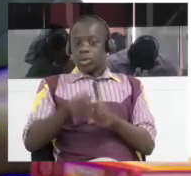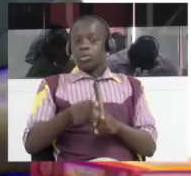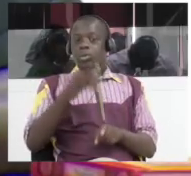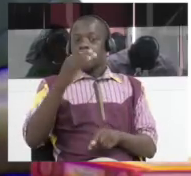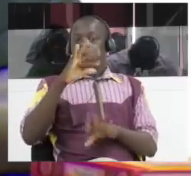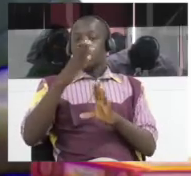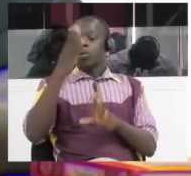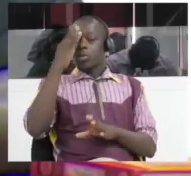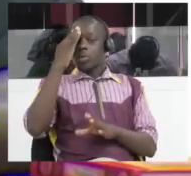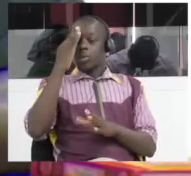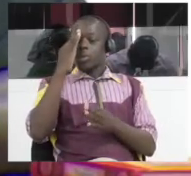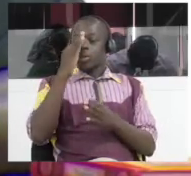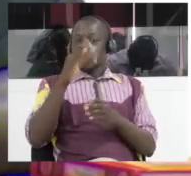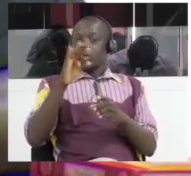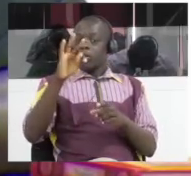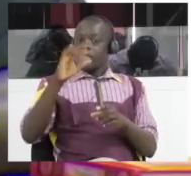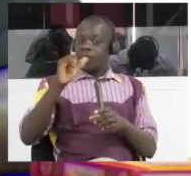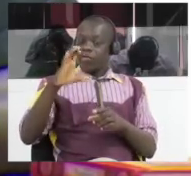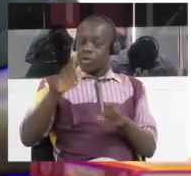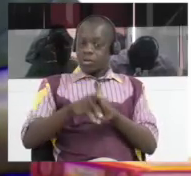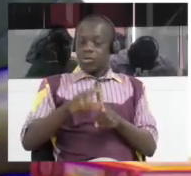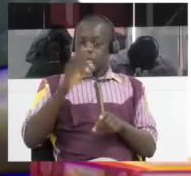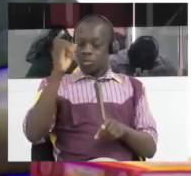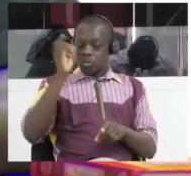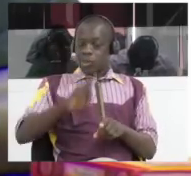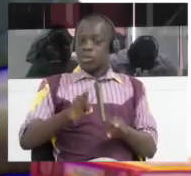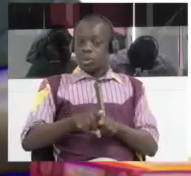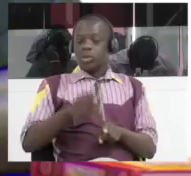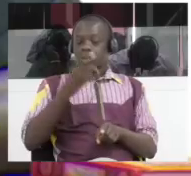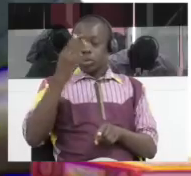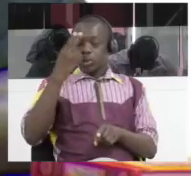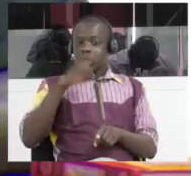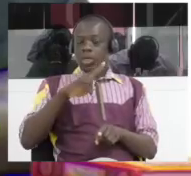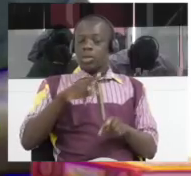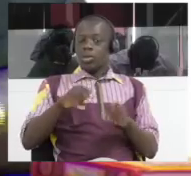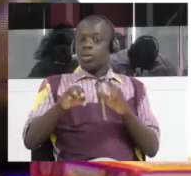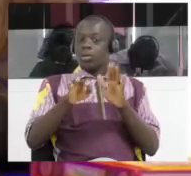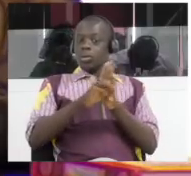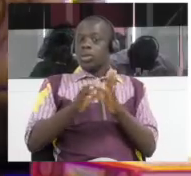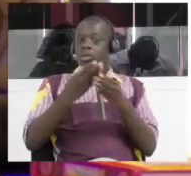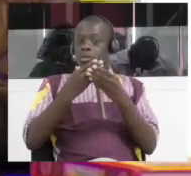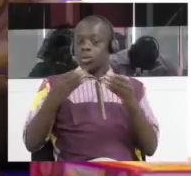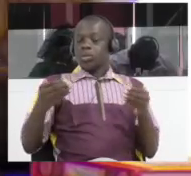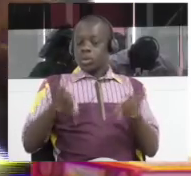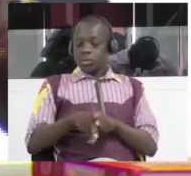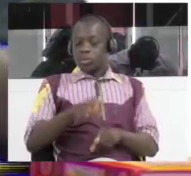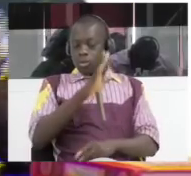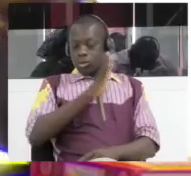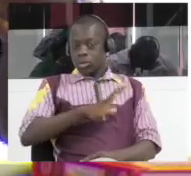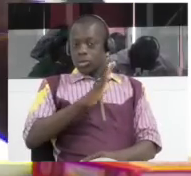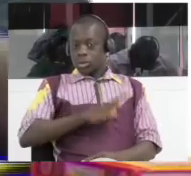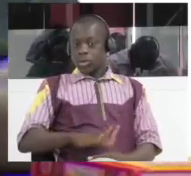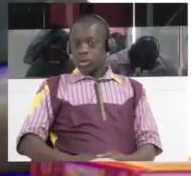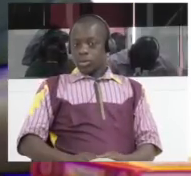facto there should be a regime. Okay, and then we also,